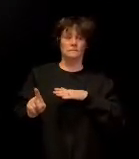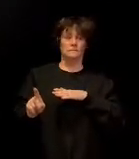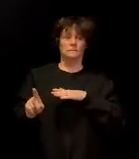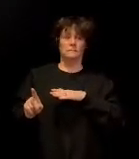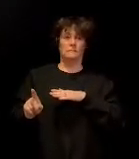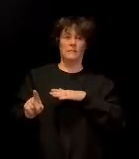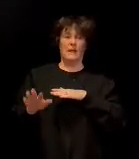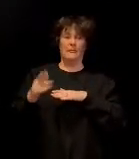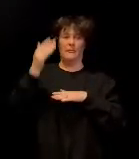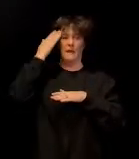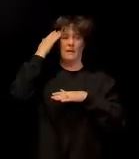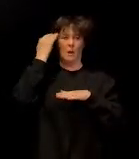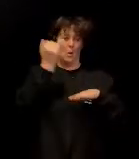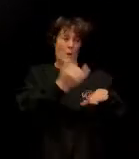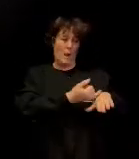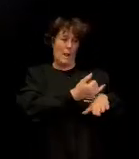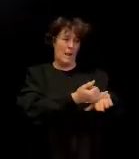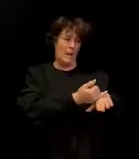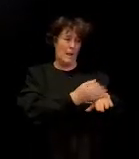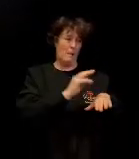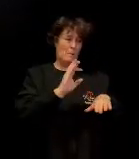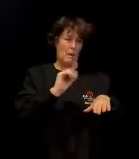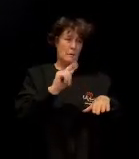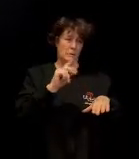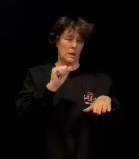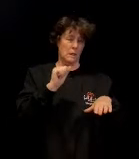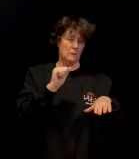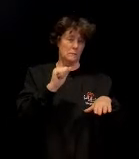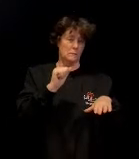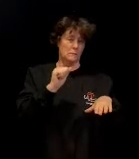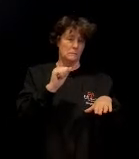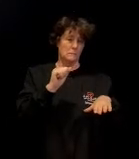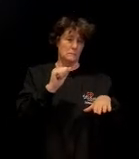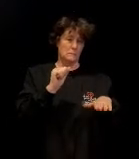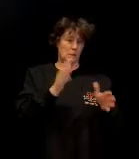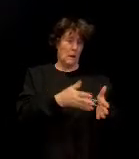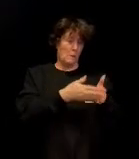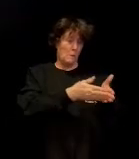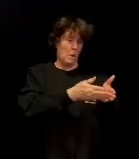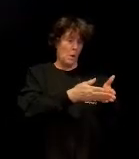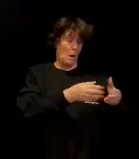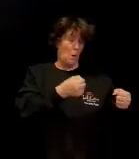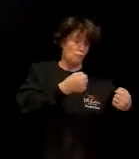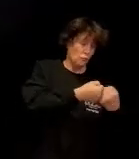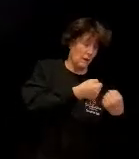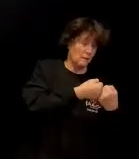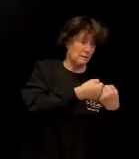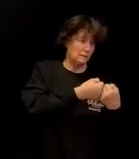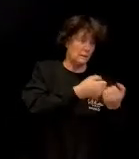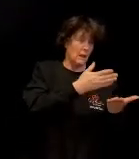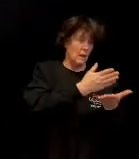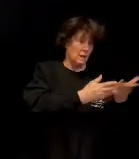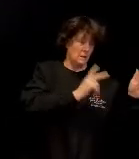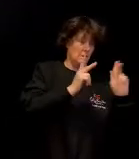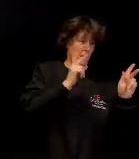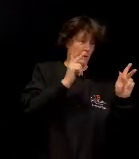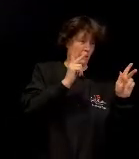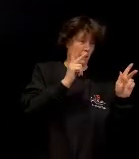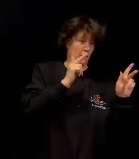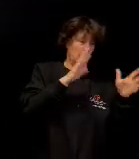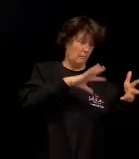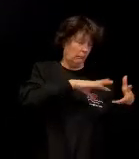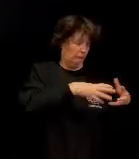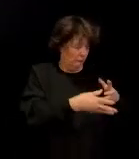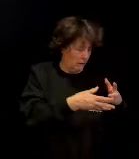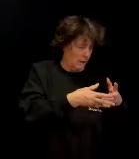they knew that the island was called Melita." They had been shipwrecked there, and actually some of the people were hanging off broken pieces of the